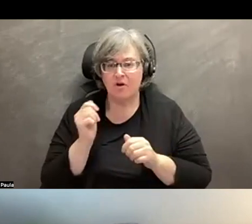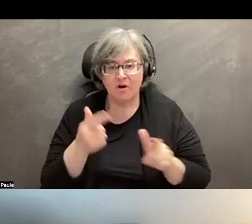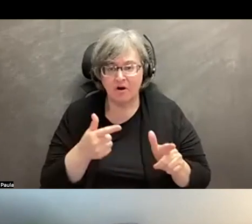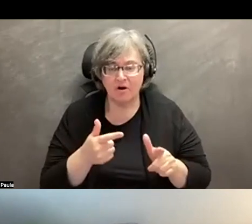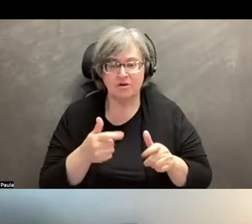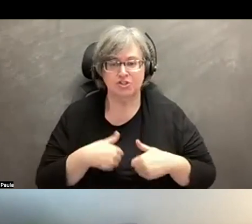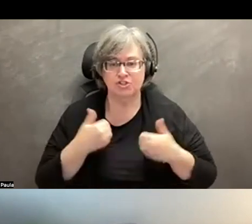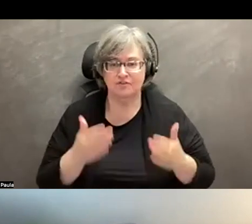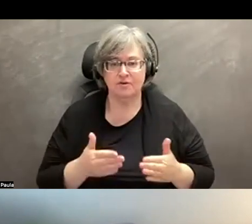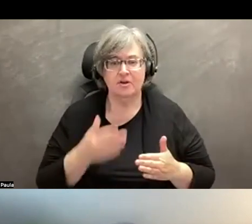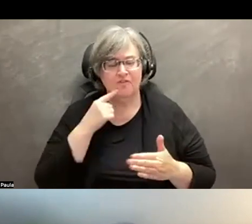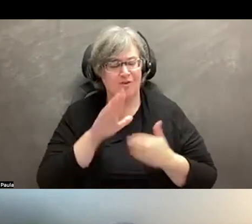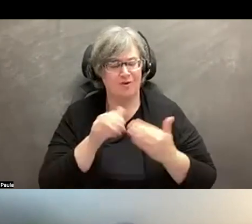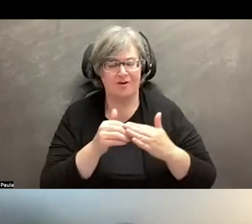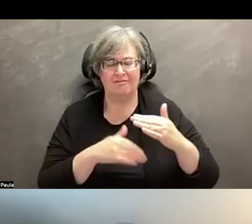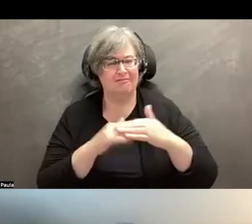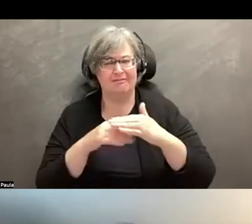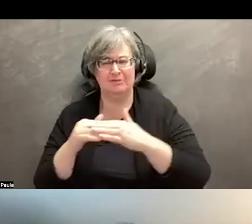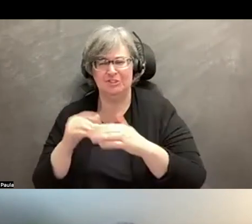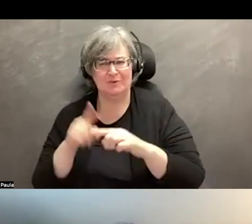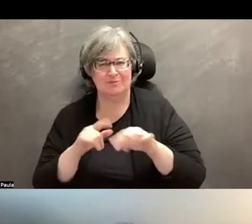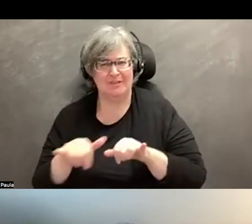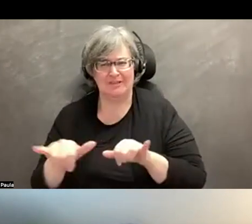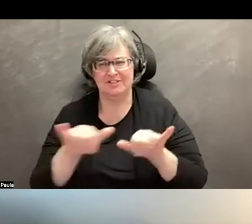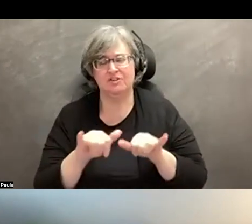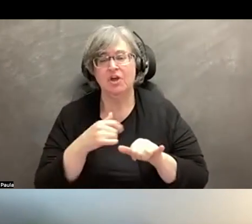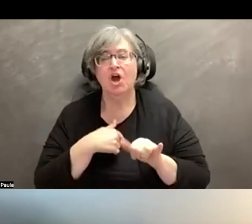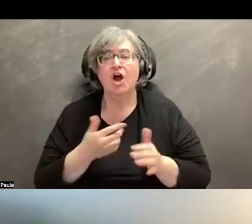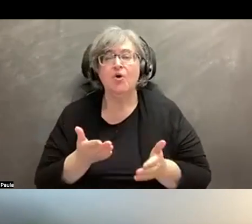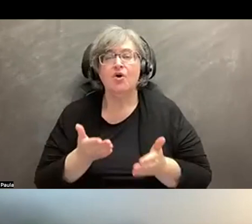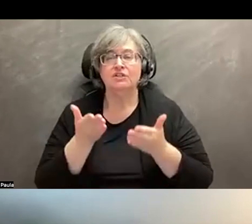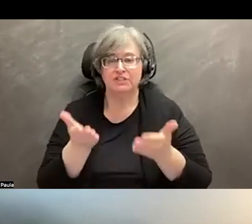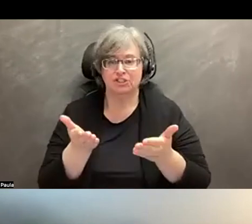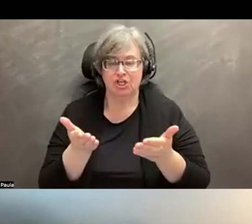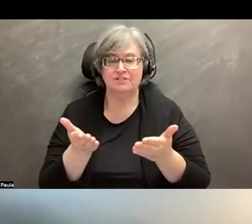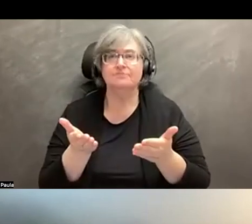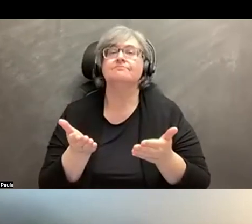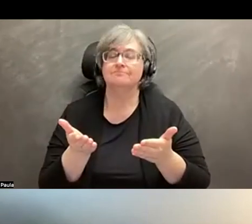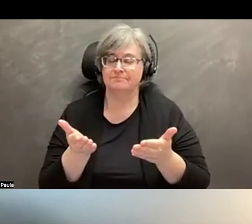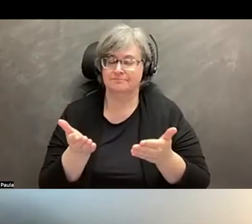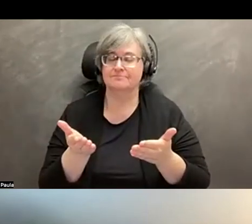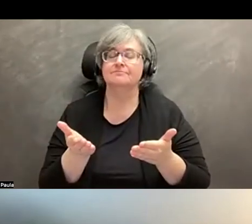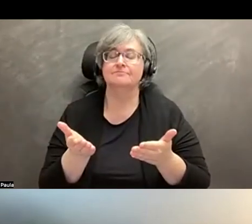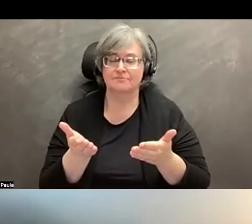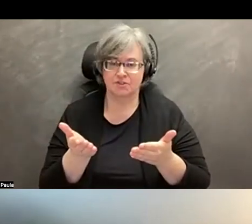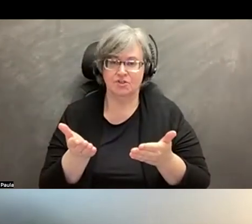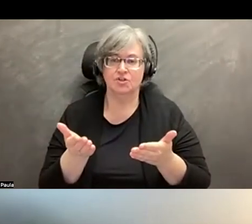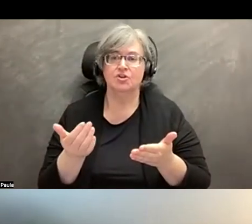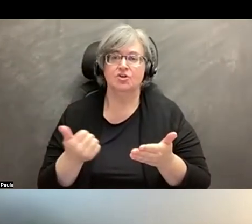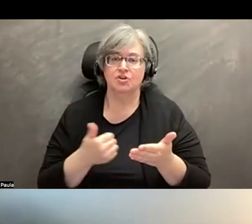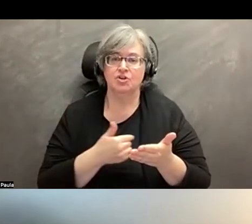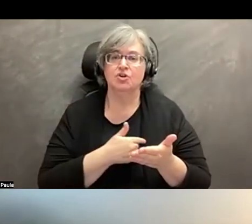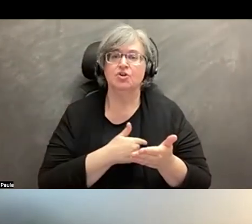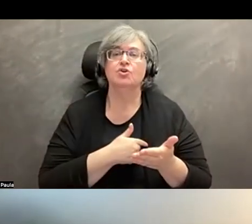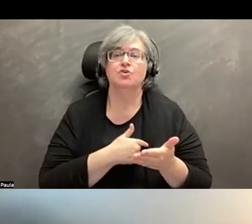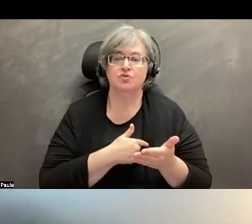of limit. And so I would really suggest heavily that that's something that we get out of the